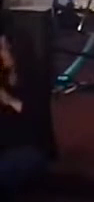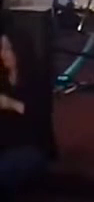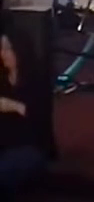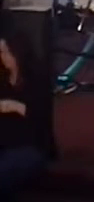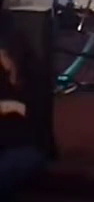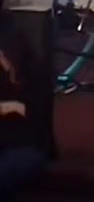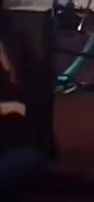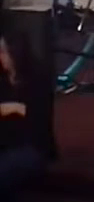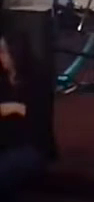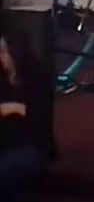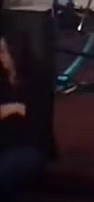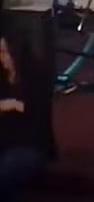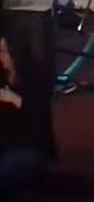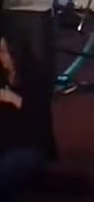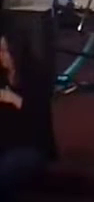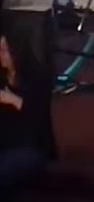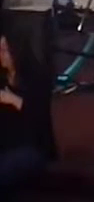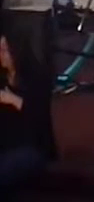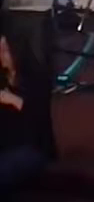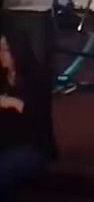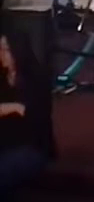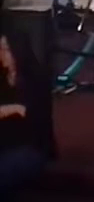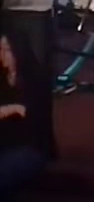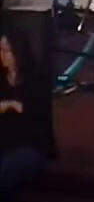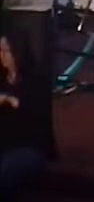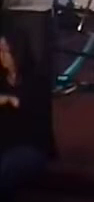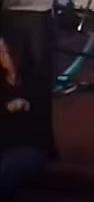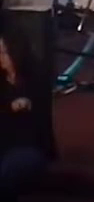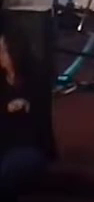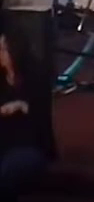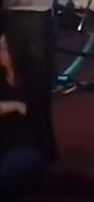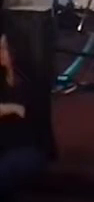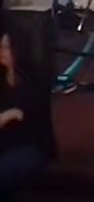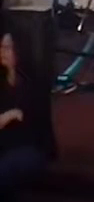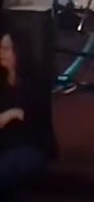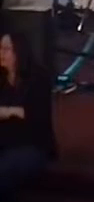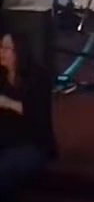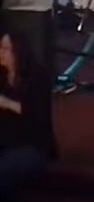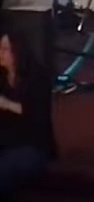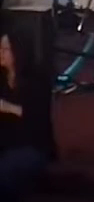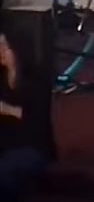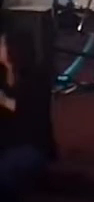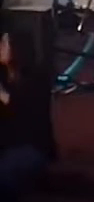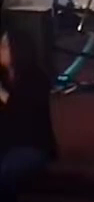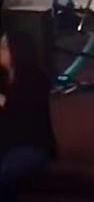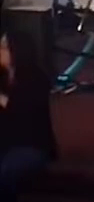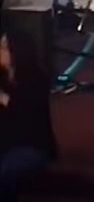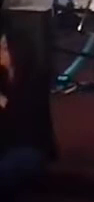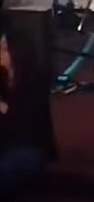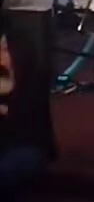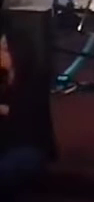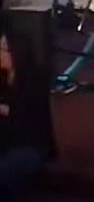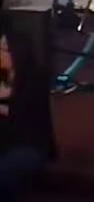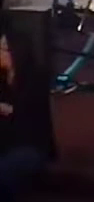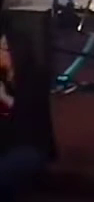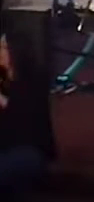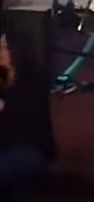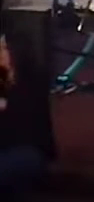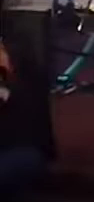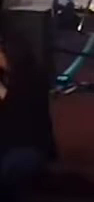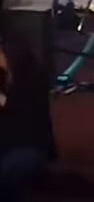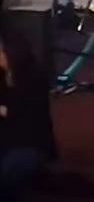here and hear a message and worship with song, and they're there teaching your kids. Thank them when you go pick up your kids